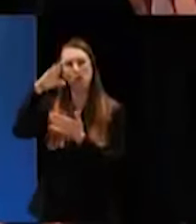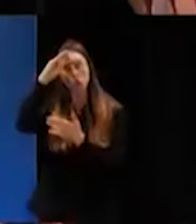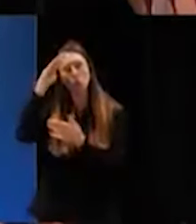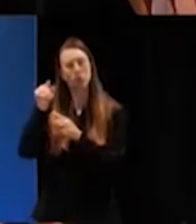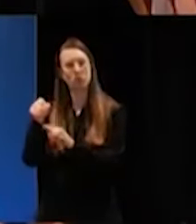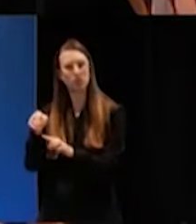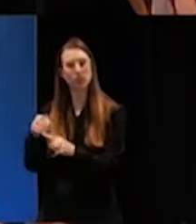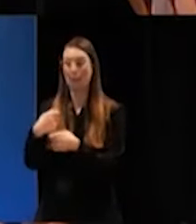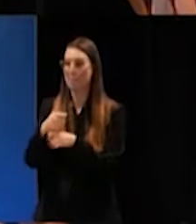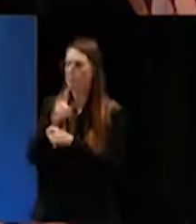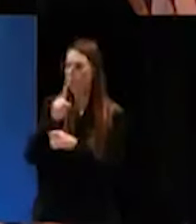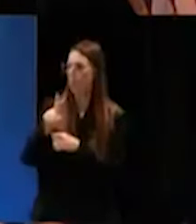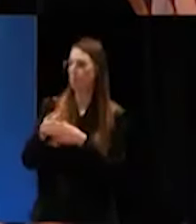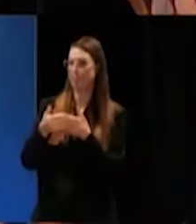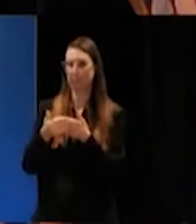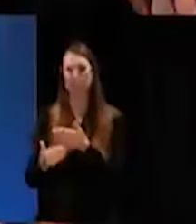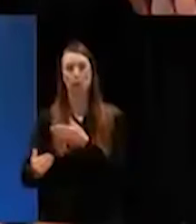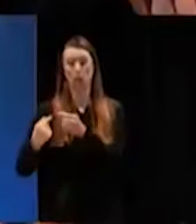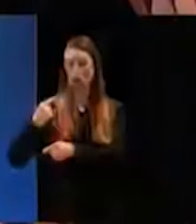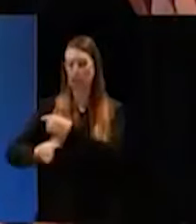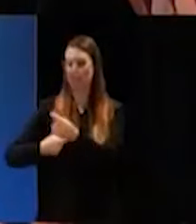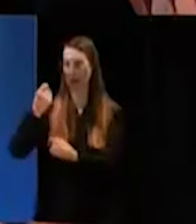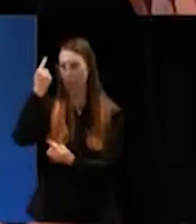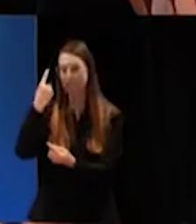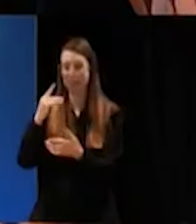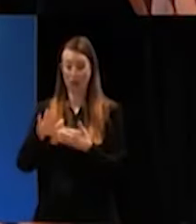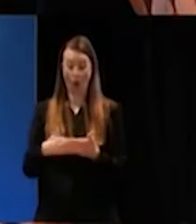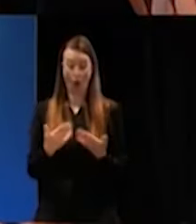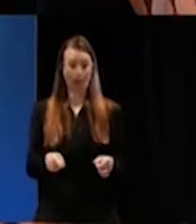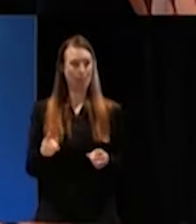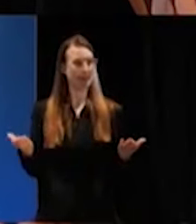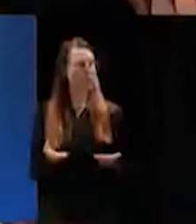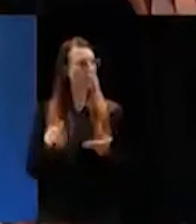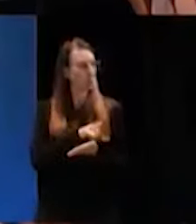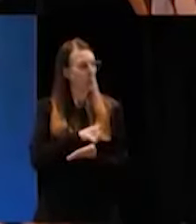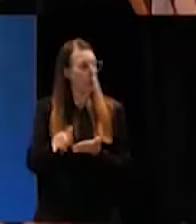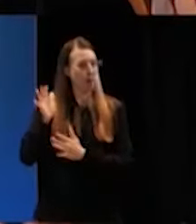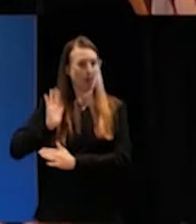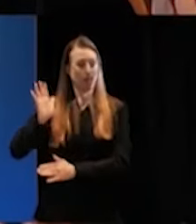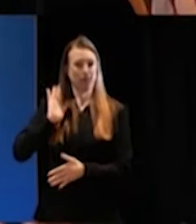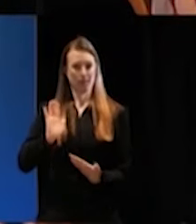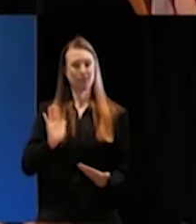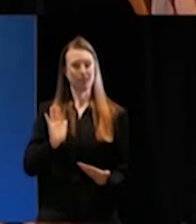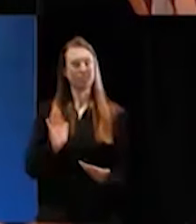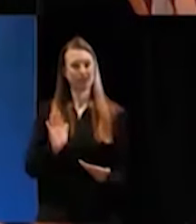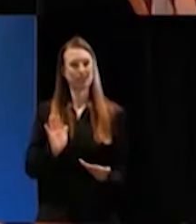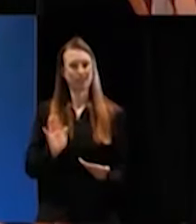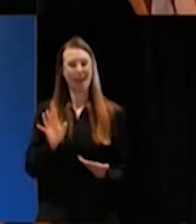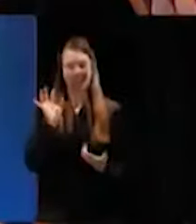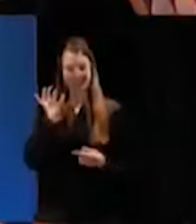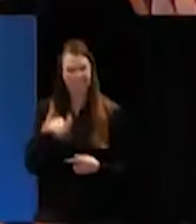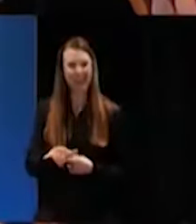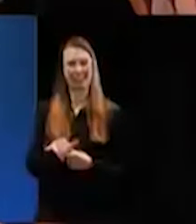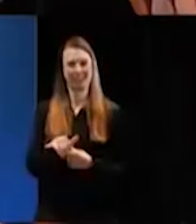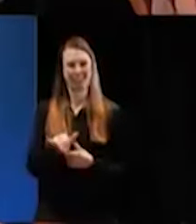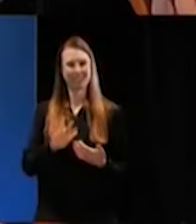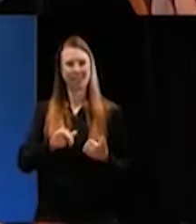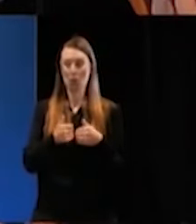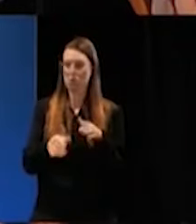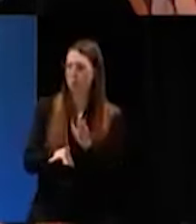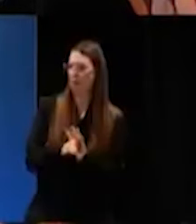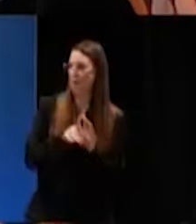generation understands. It all happened here in New York. And so this is where we're going to find the solutions, the technologies, the